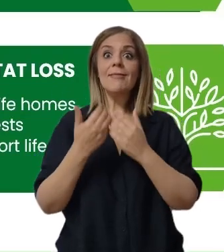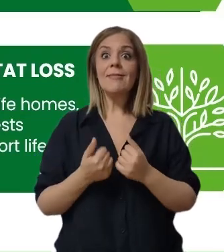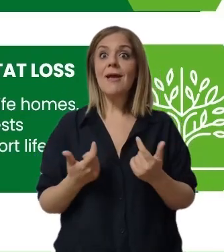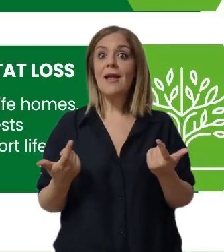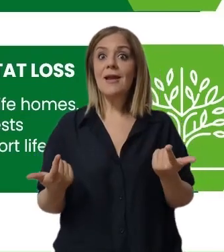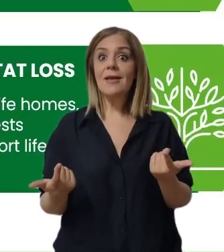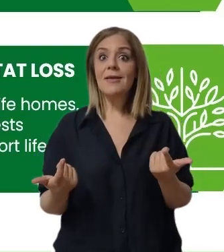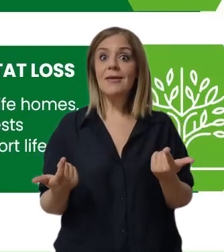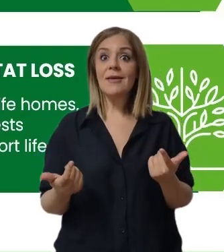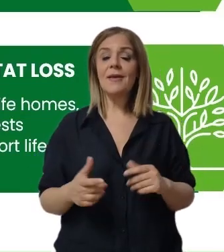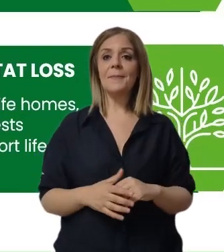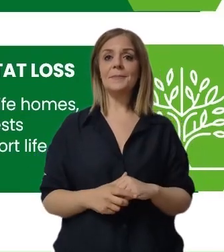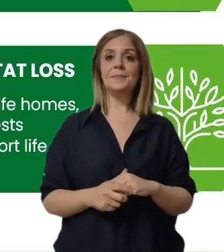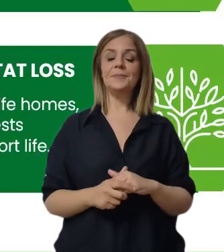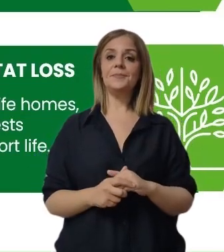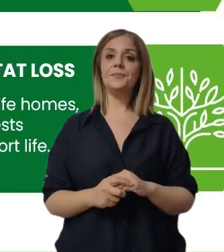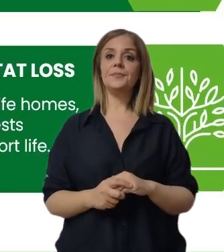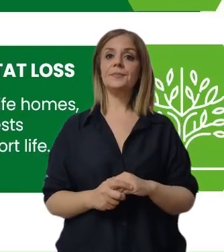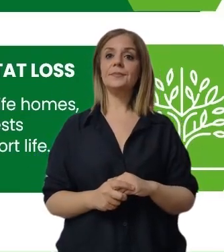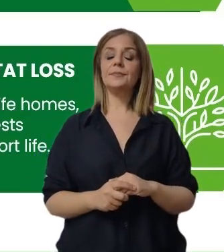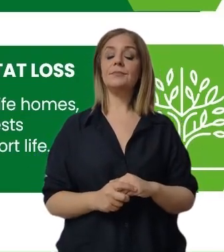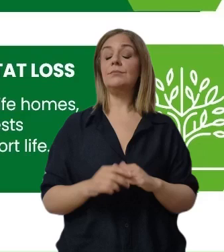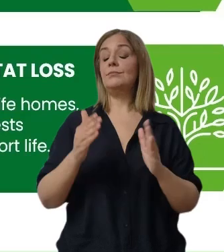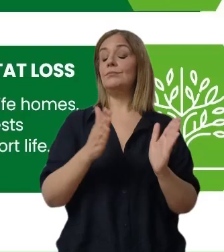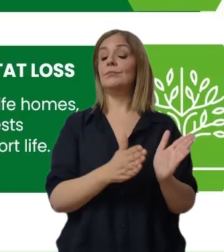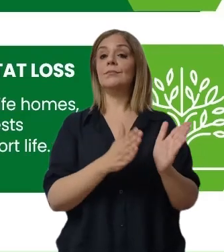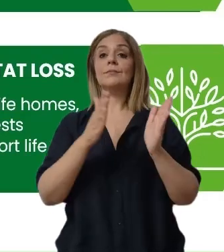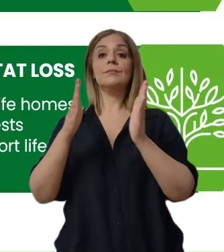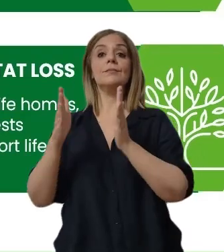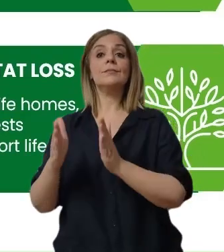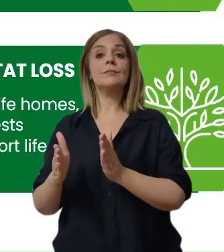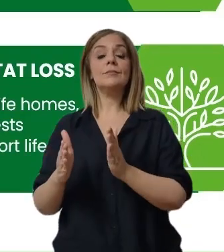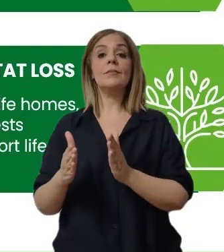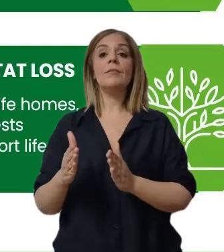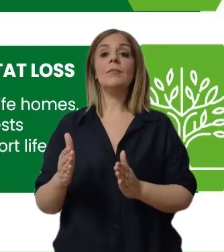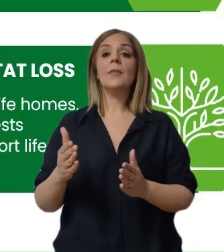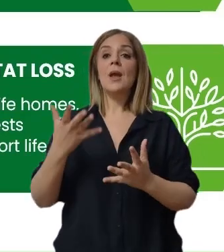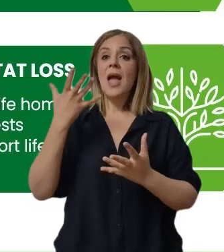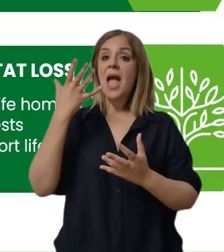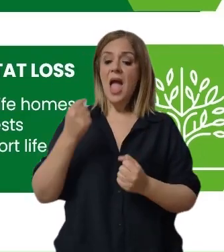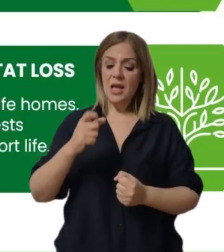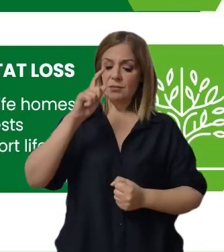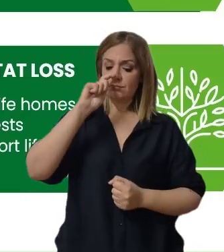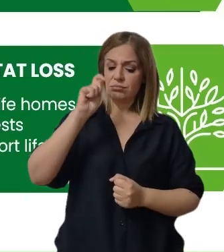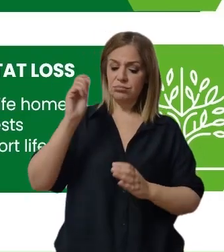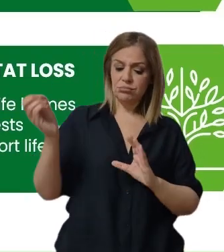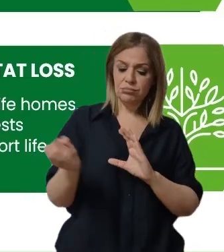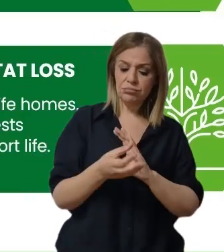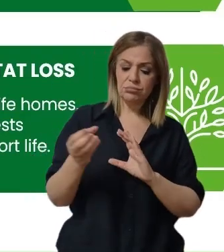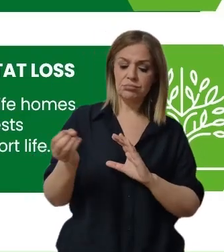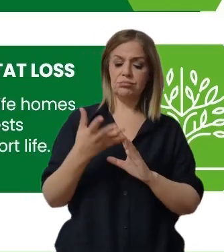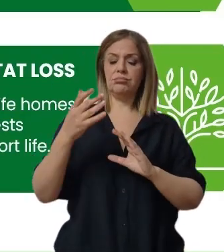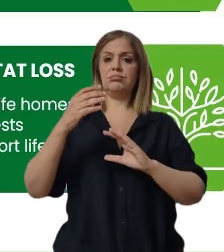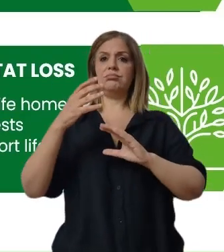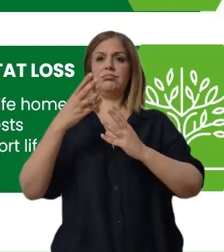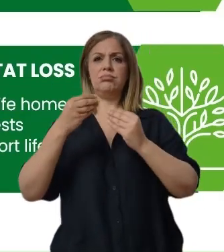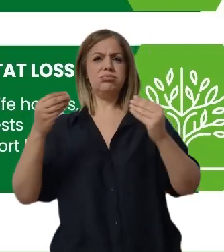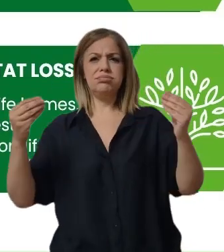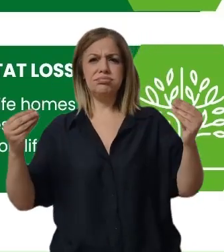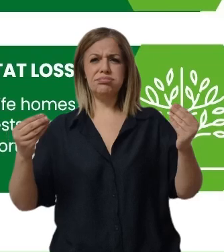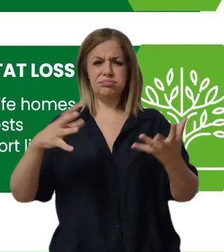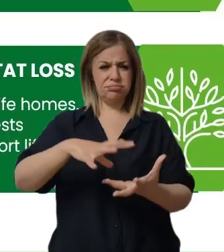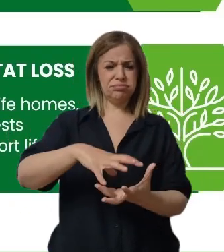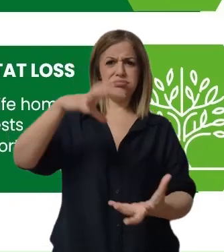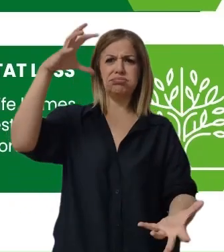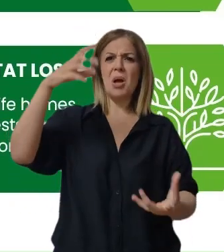planting trees. Then we have waste generation. We have massive amounts of waste,